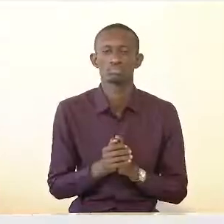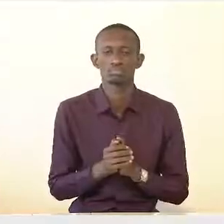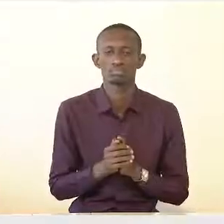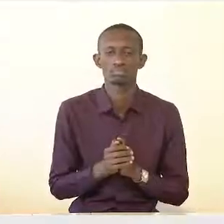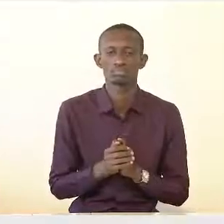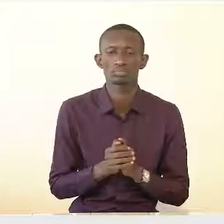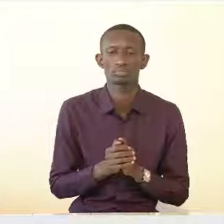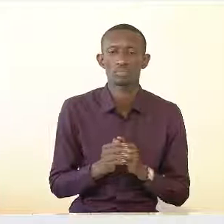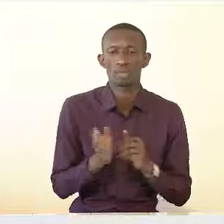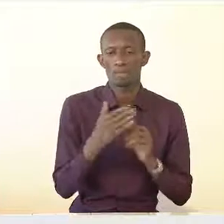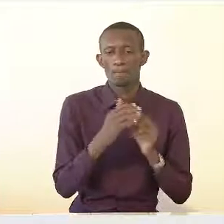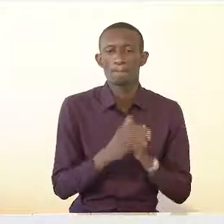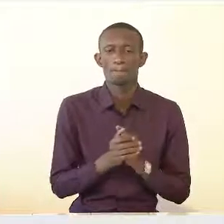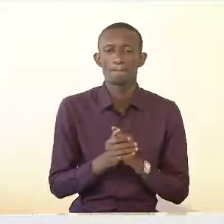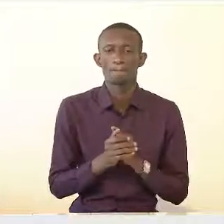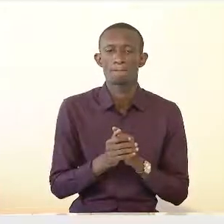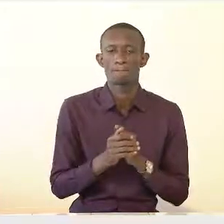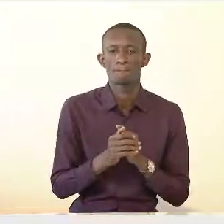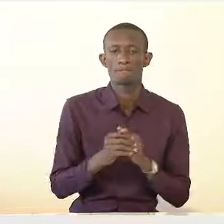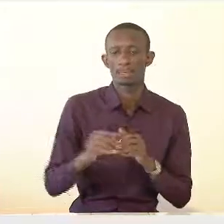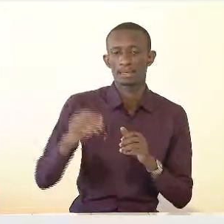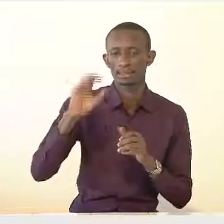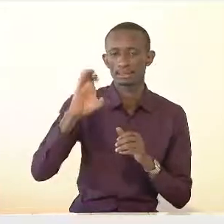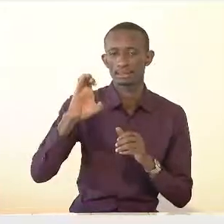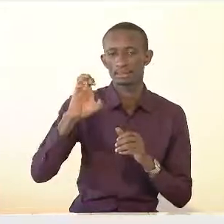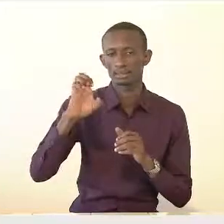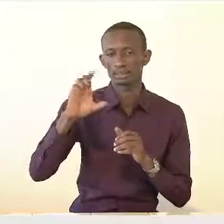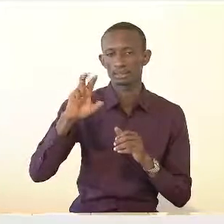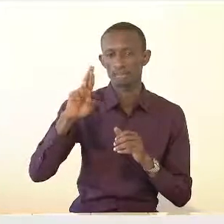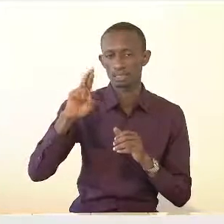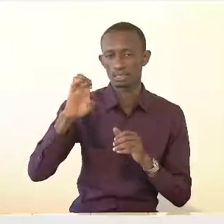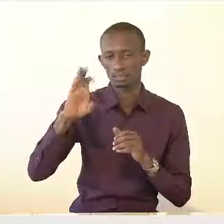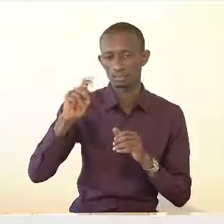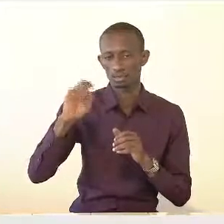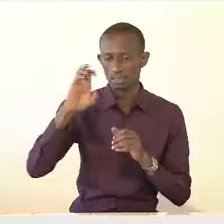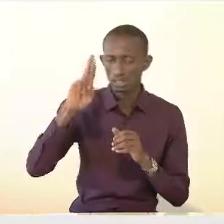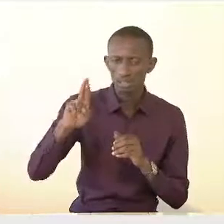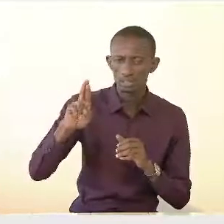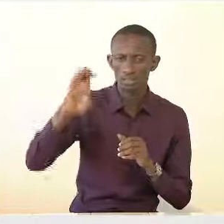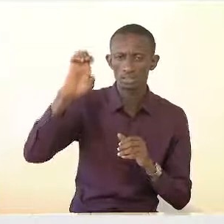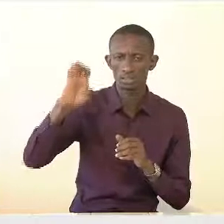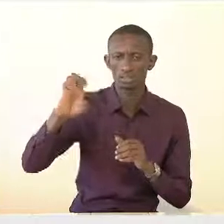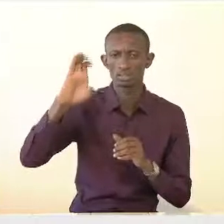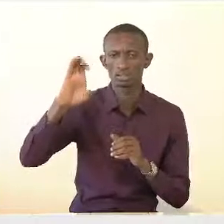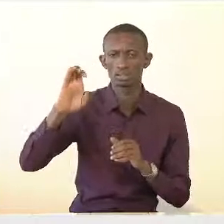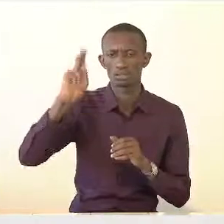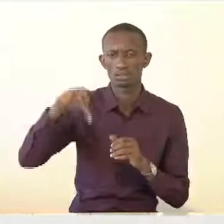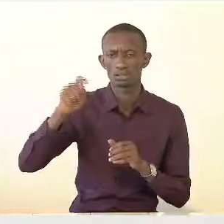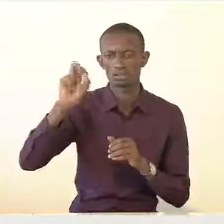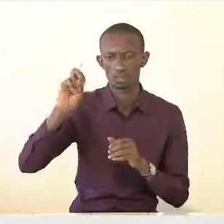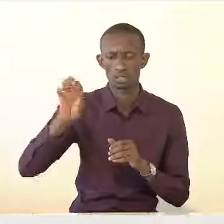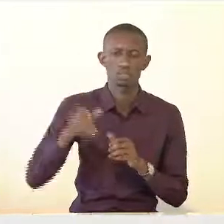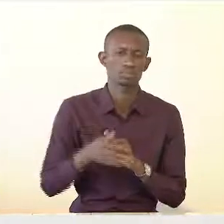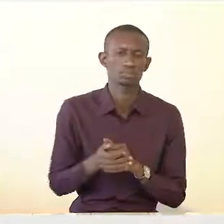receptors that monitors the change in skin temperature. So we have some receptors in the skin, as I mentioned it.